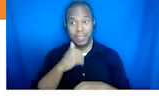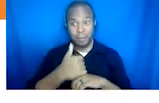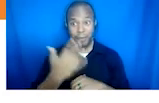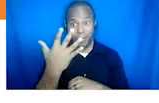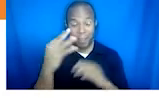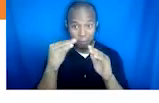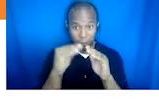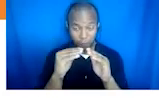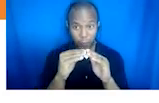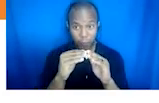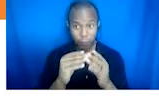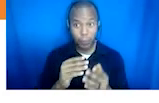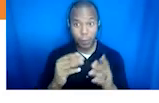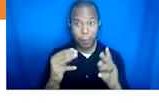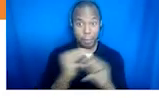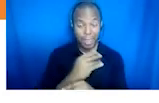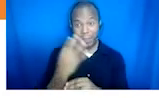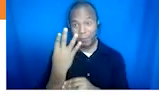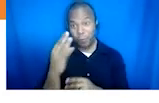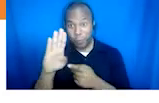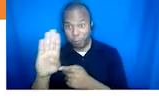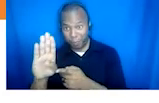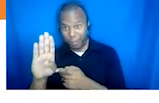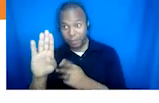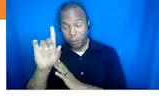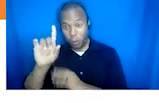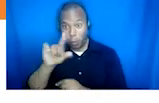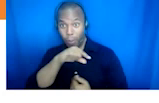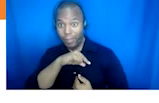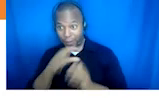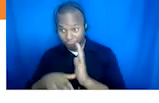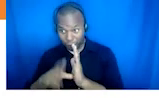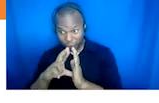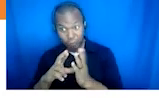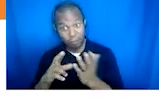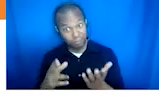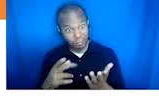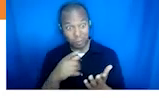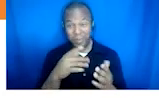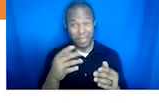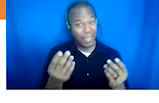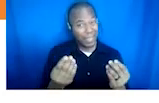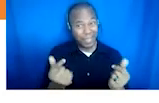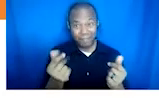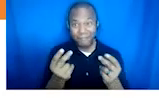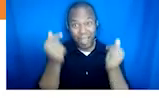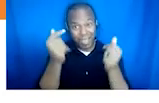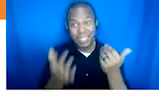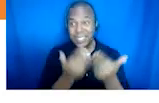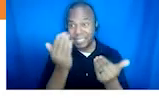more Math 4Bs online that are quality reviewed and zero cost textbooks, we could fill those up as many as we offer.